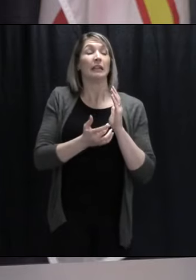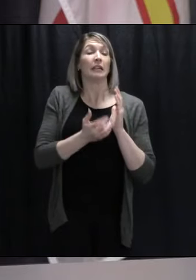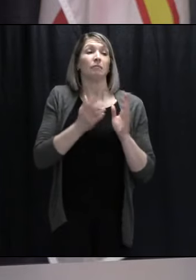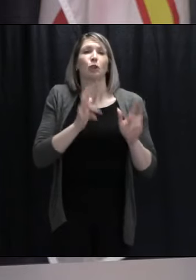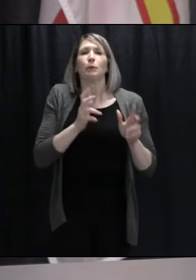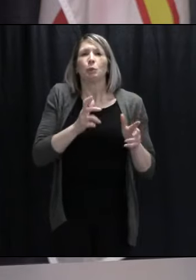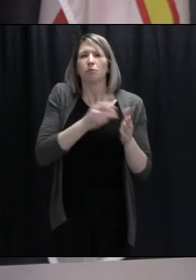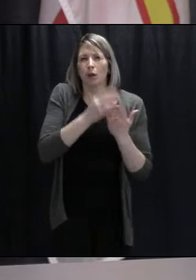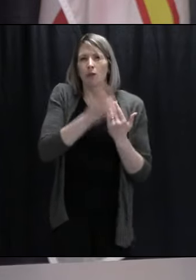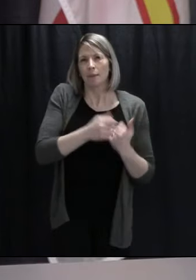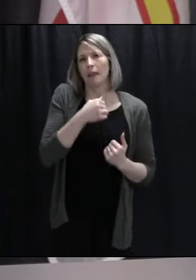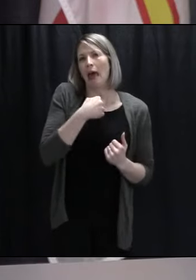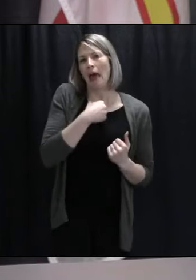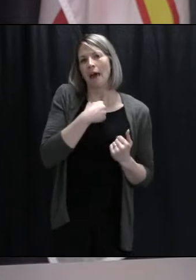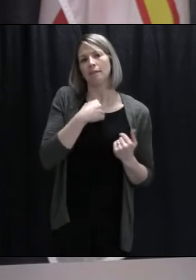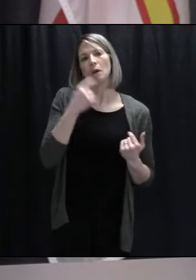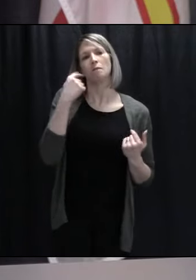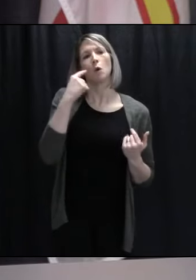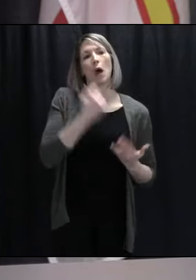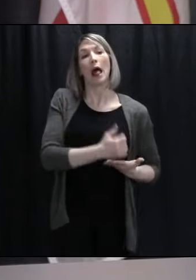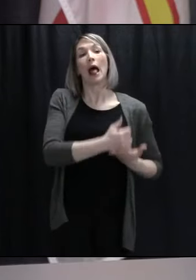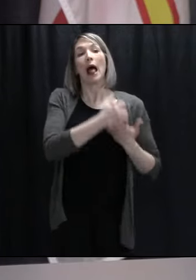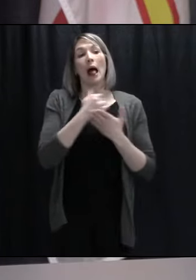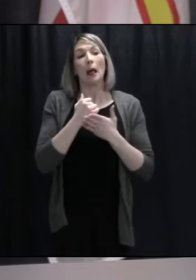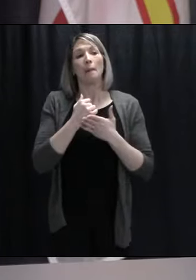explored to aid in contact tracing.